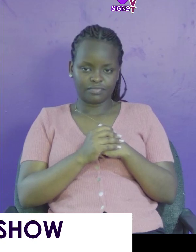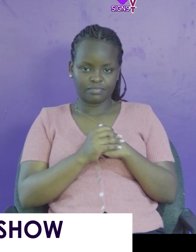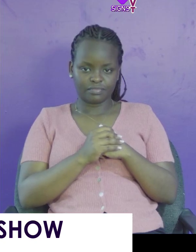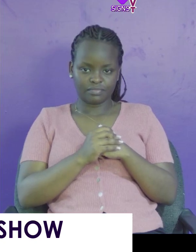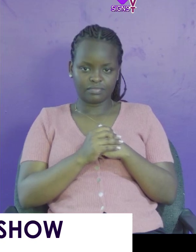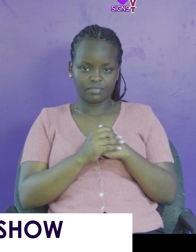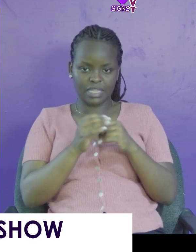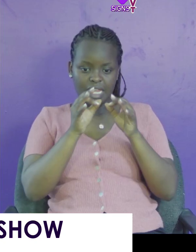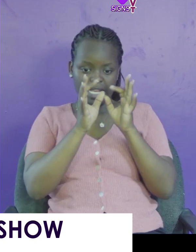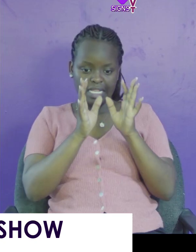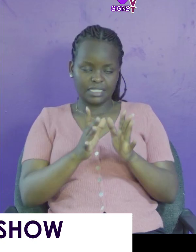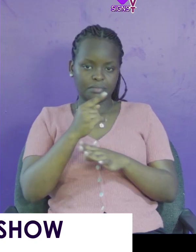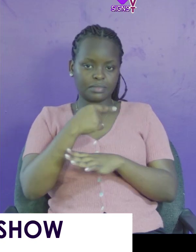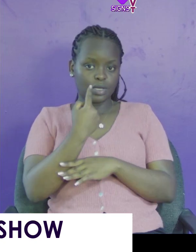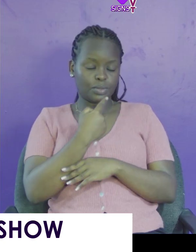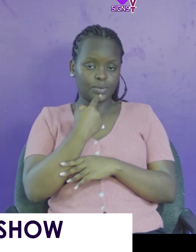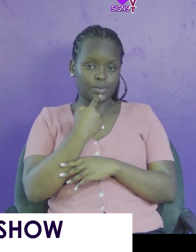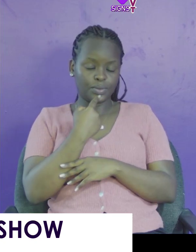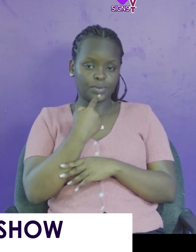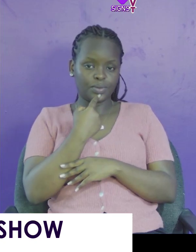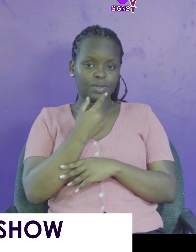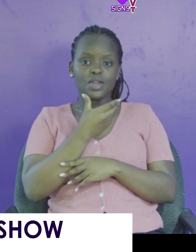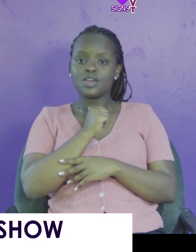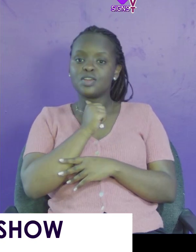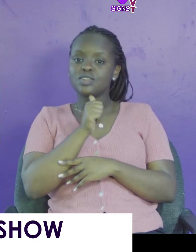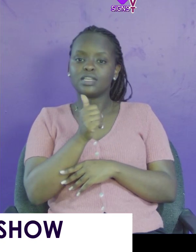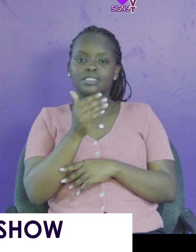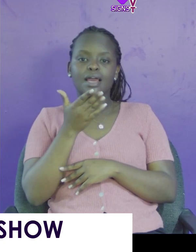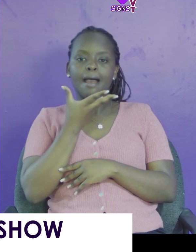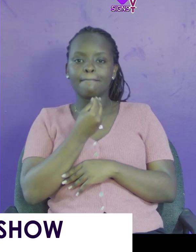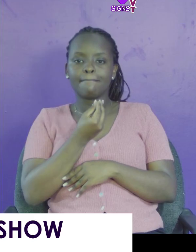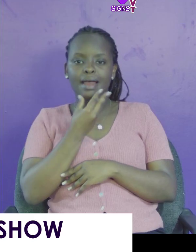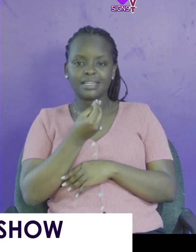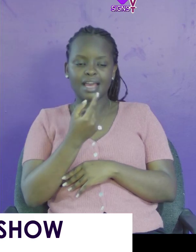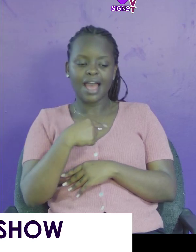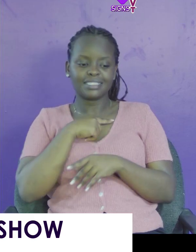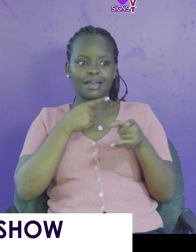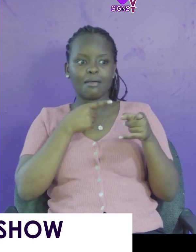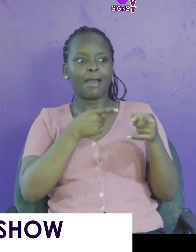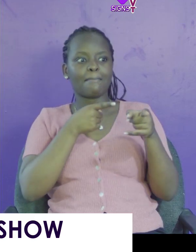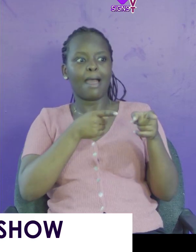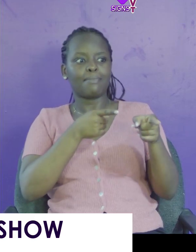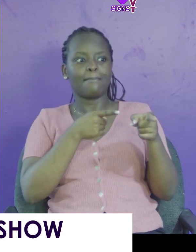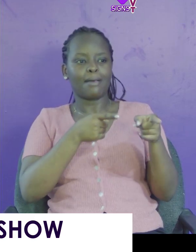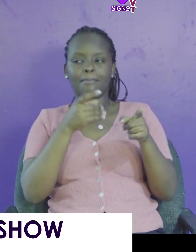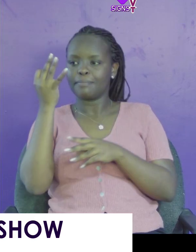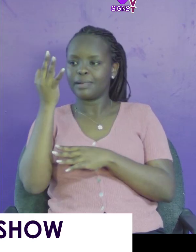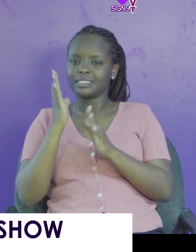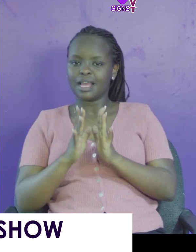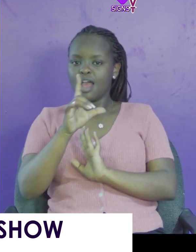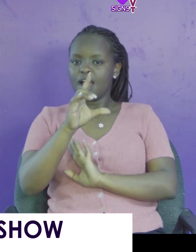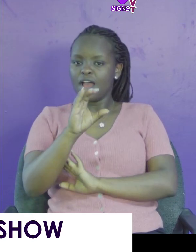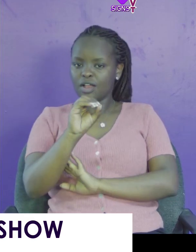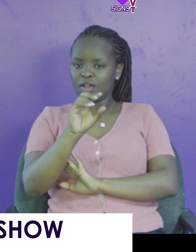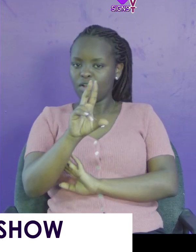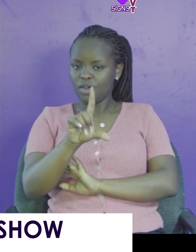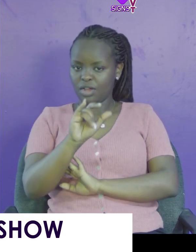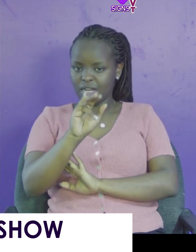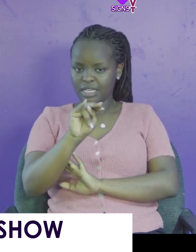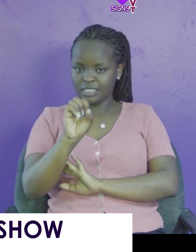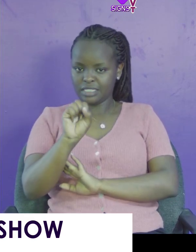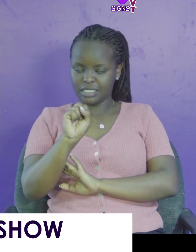Our sign language interpreter is not a man, so that we are not accused, Pastor Collins, Yeah, that's true. of gender imbalance.